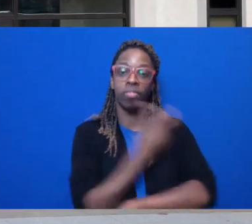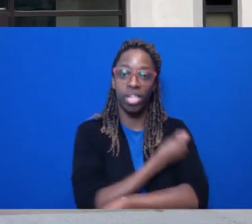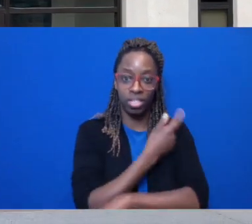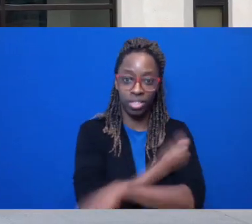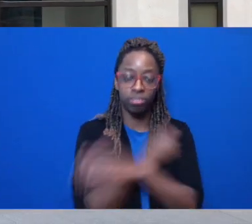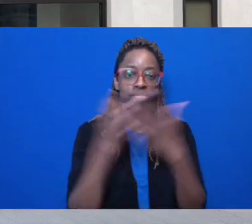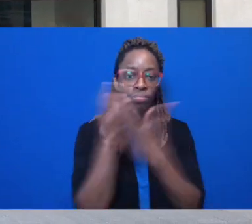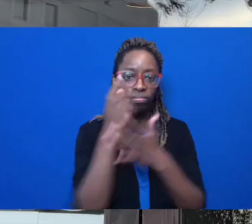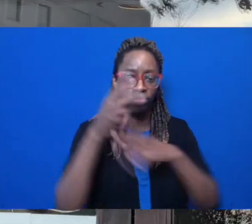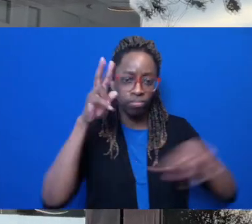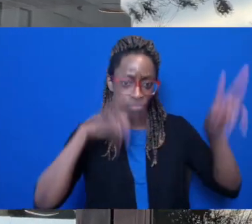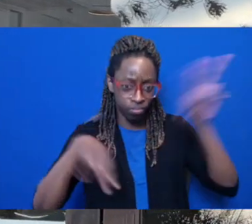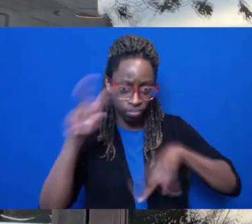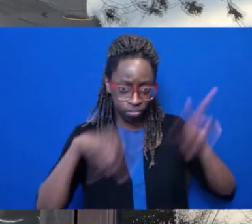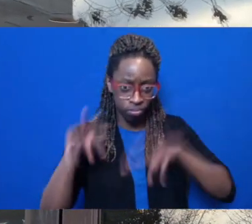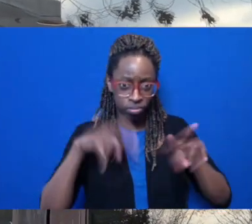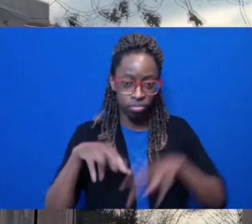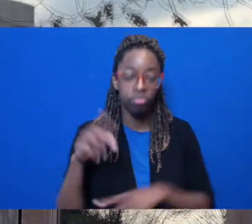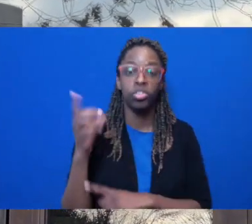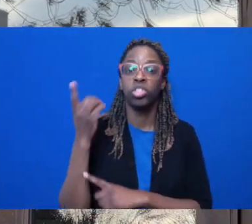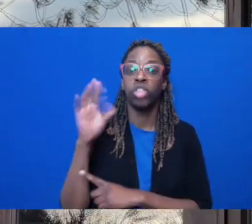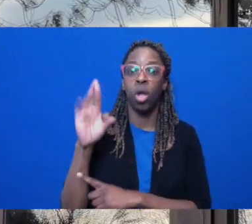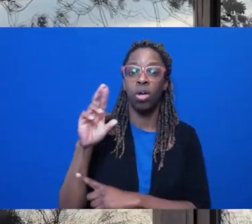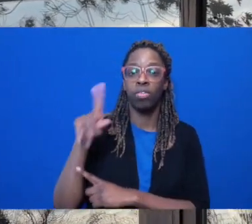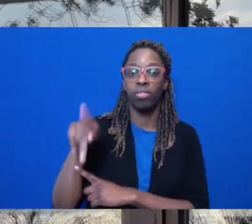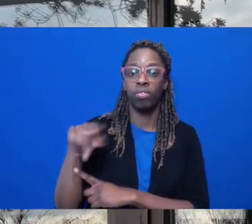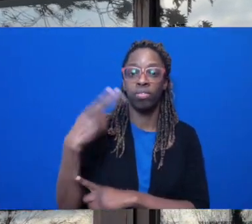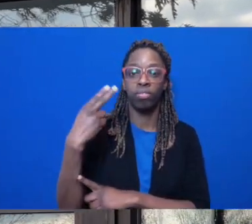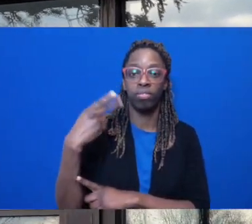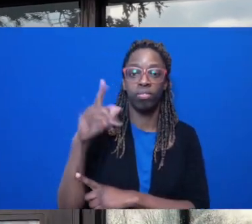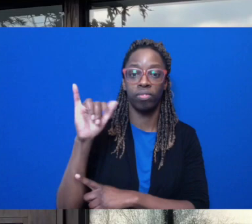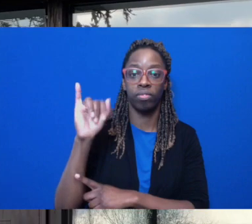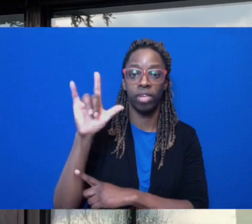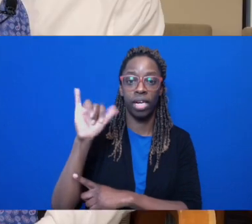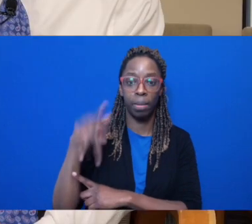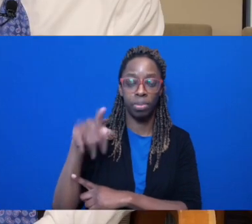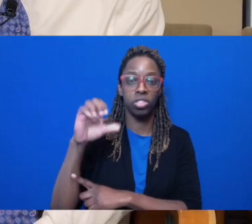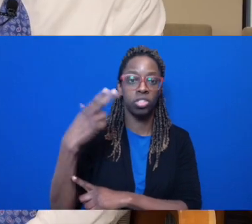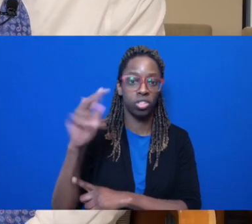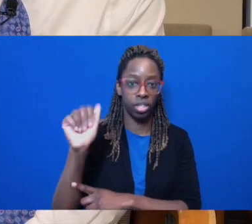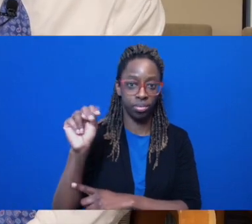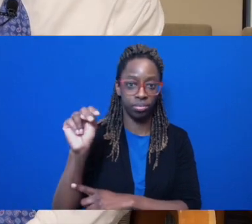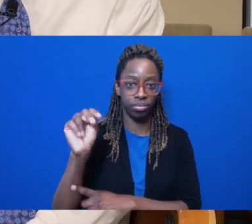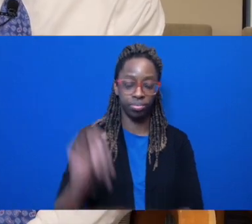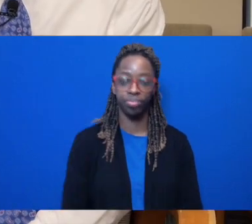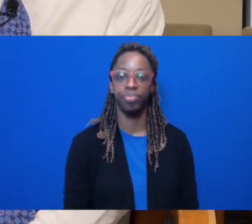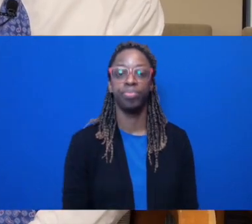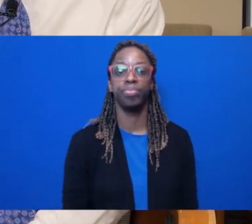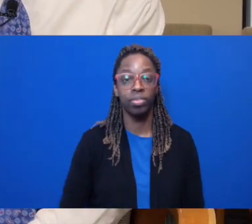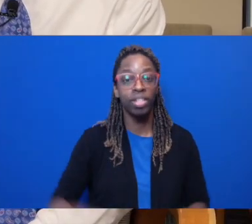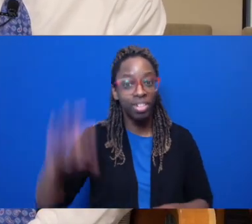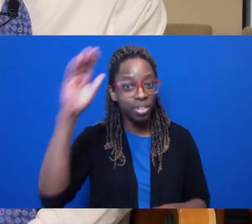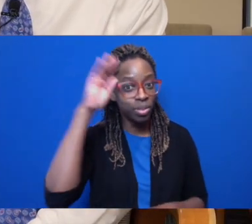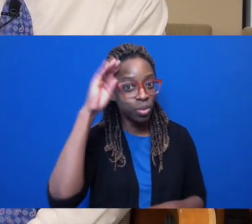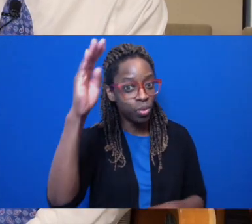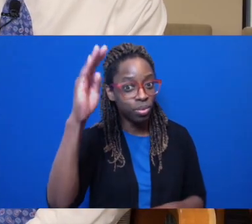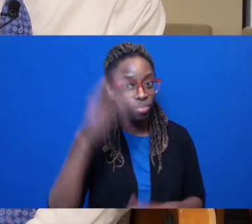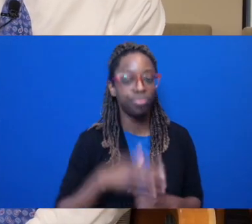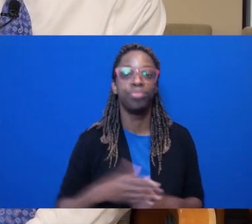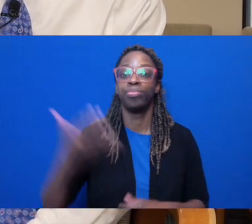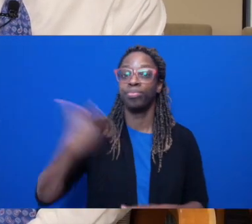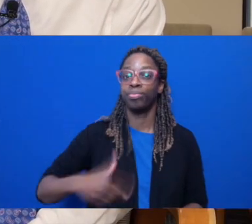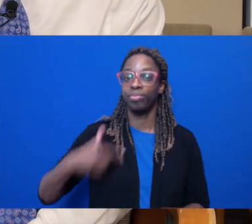Hey folks, my name is Philip Chan, one of the medical directors here at the Rhode Island Department of Health. Pleased to be here today to chat a little bit with you about the